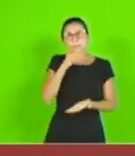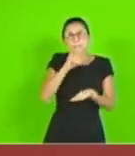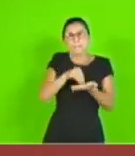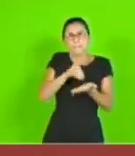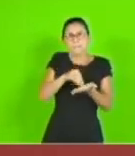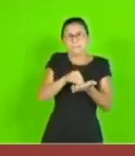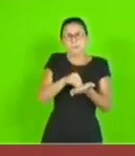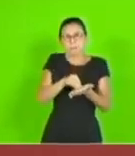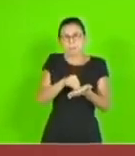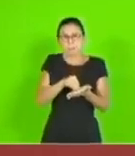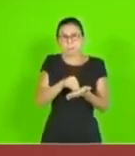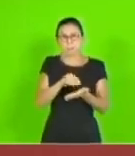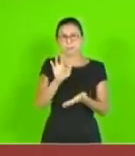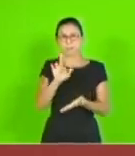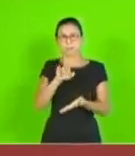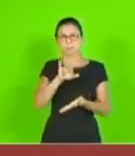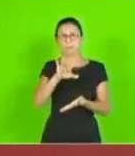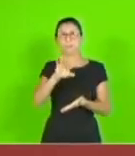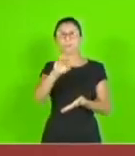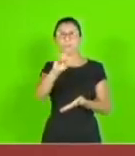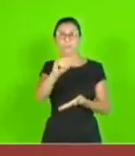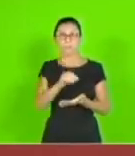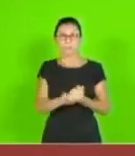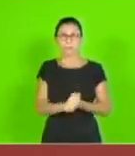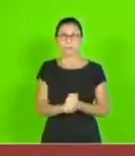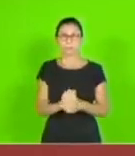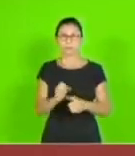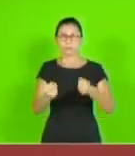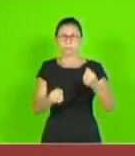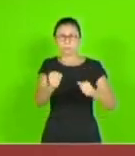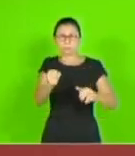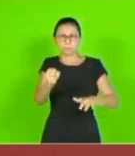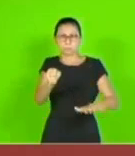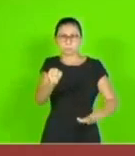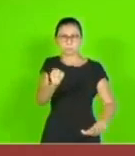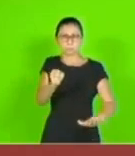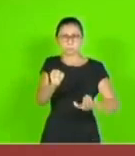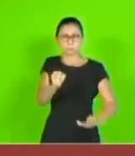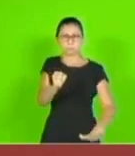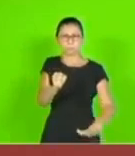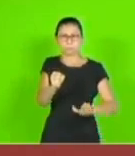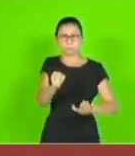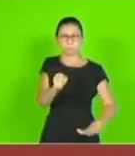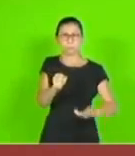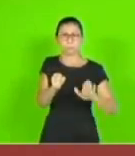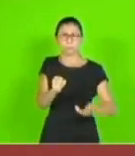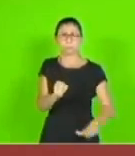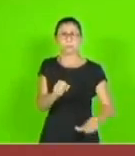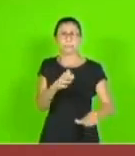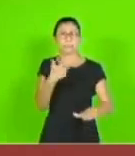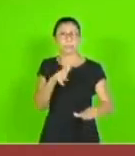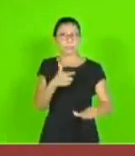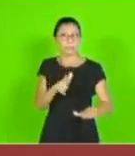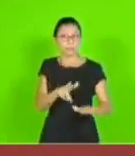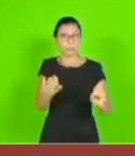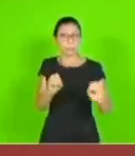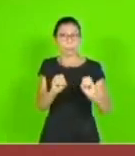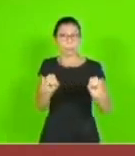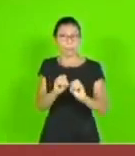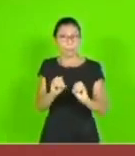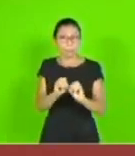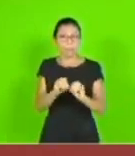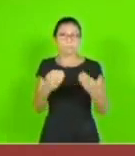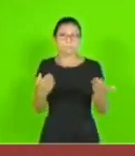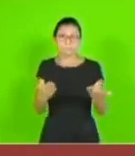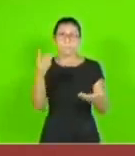Can you imagine if a truck doesn't have brakes, but everything turned out just fine? That's the Lord.